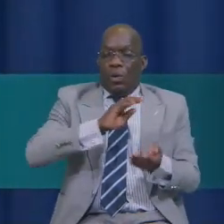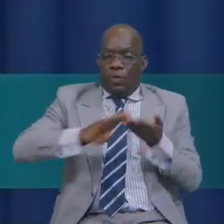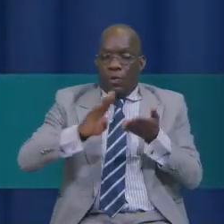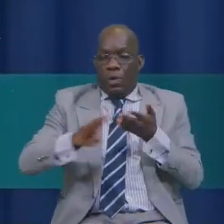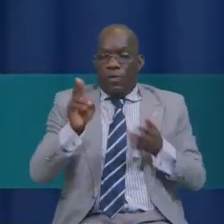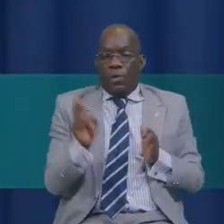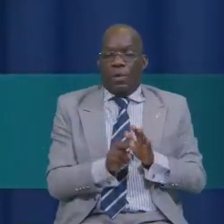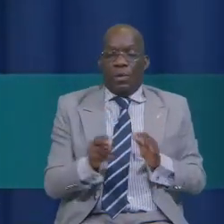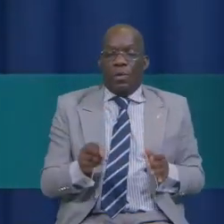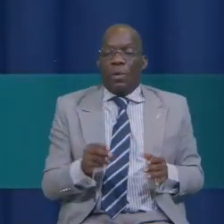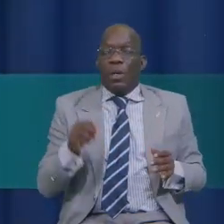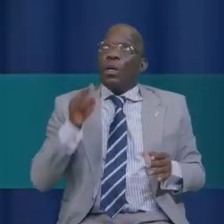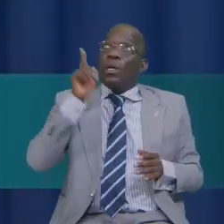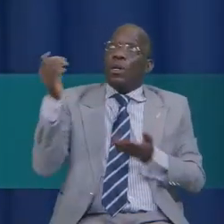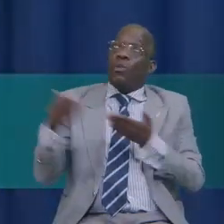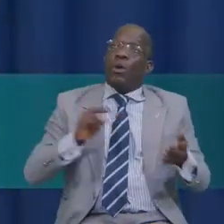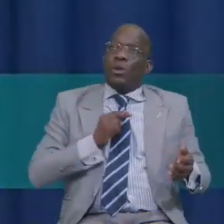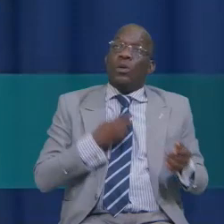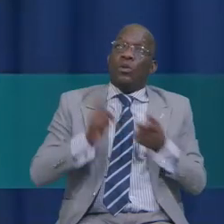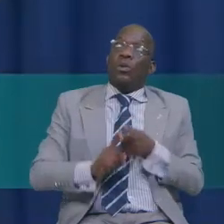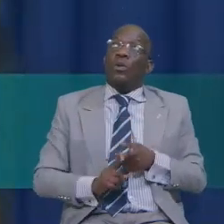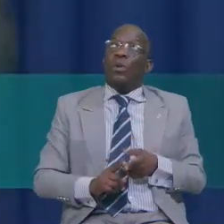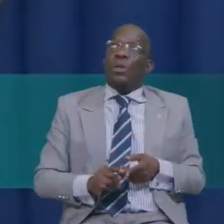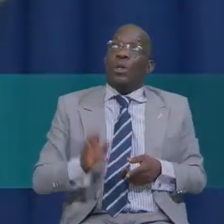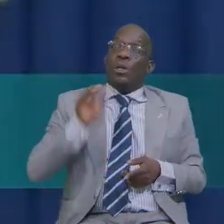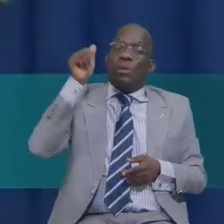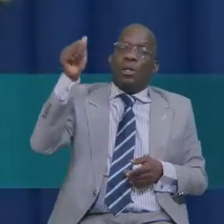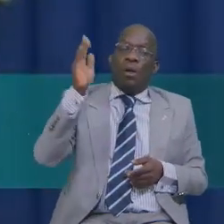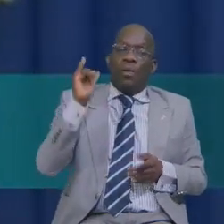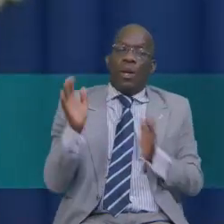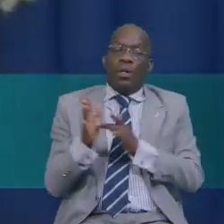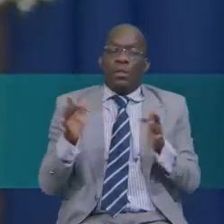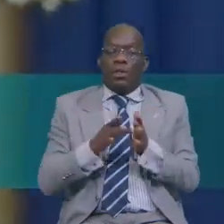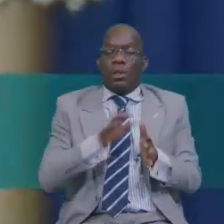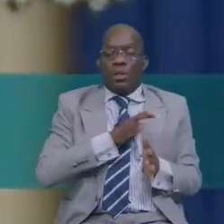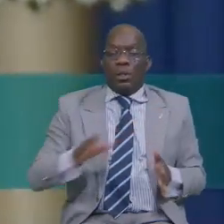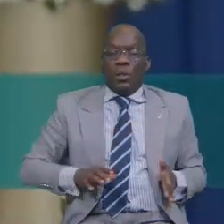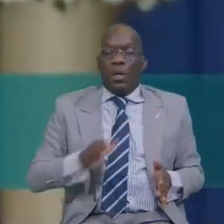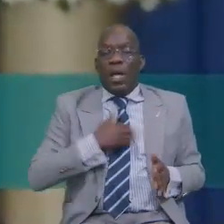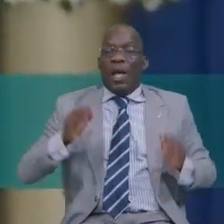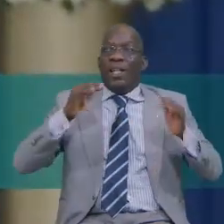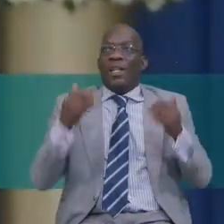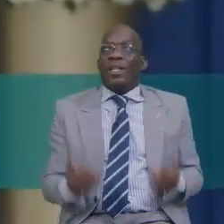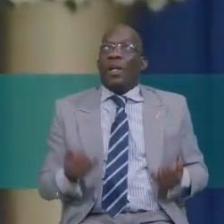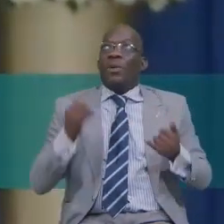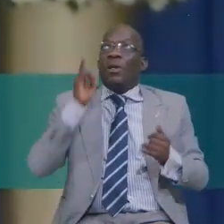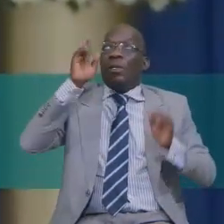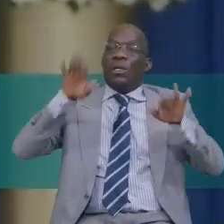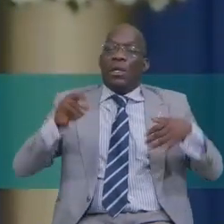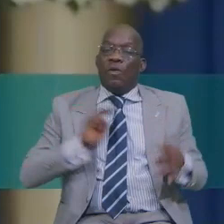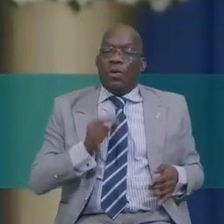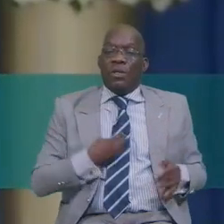us to himself by Jesus Christ, and now he has given us the same